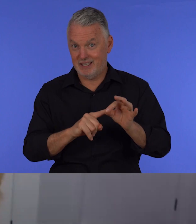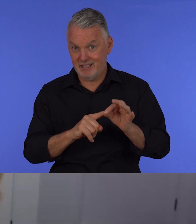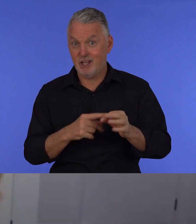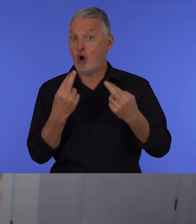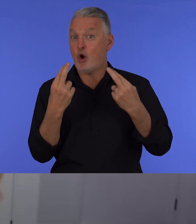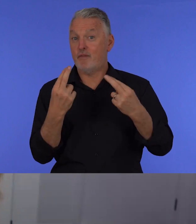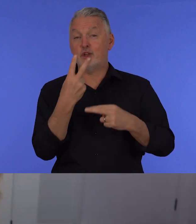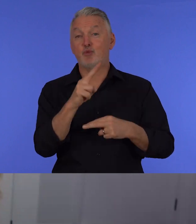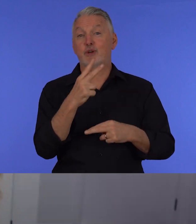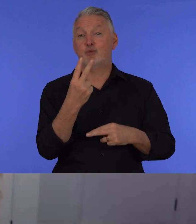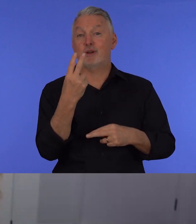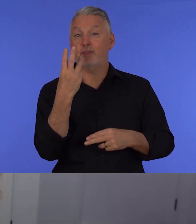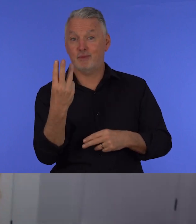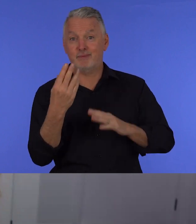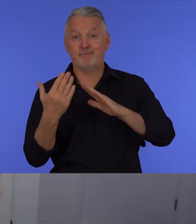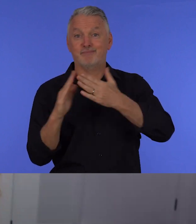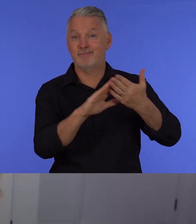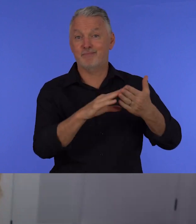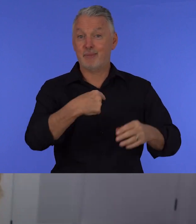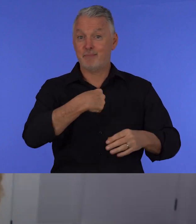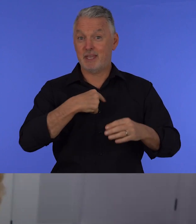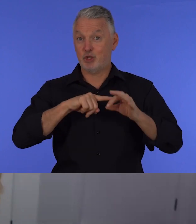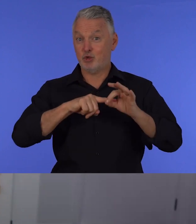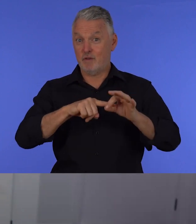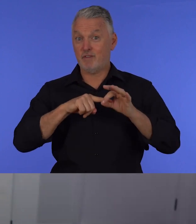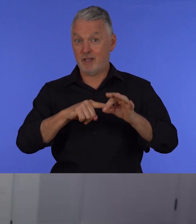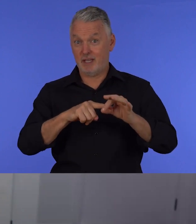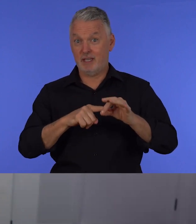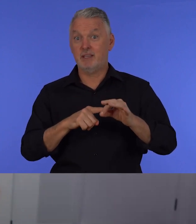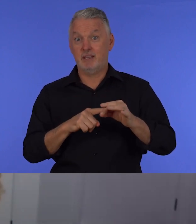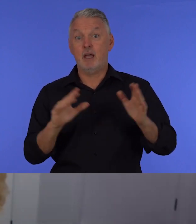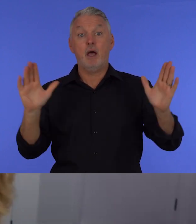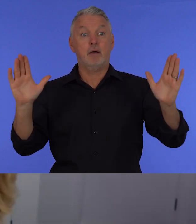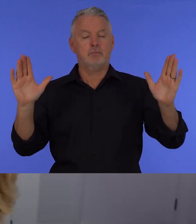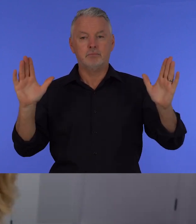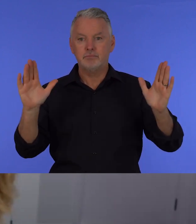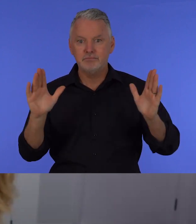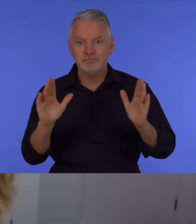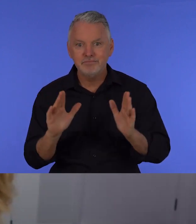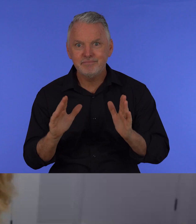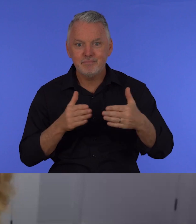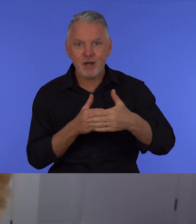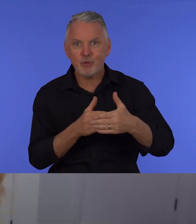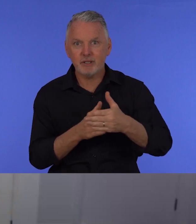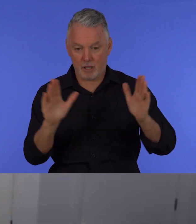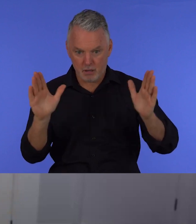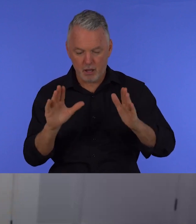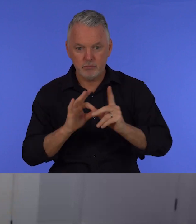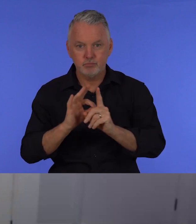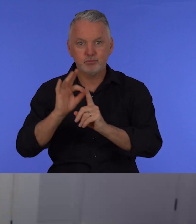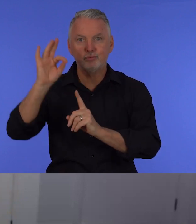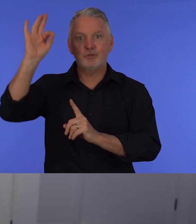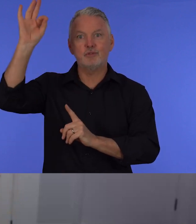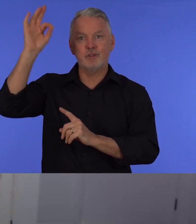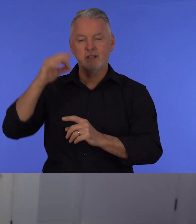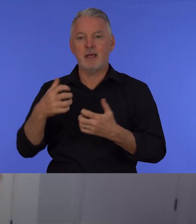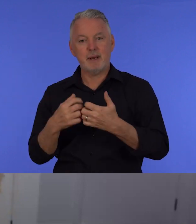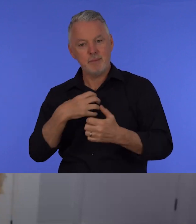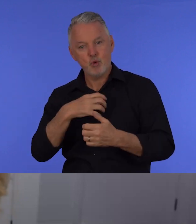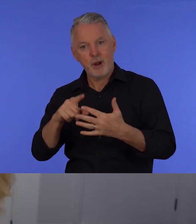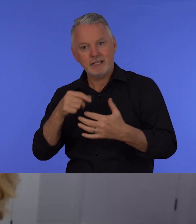in a co-designed family survey. I hope the 2023 Community and Me survey reports fewer barriers to